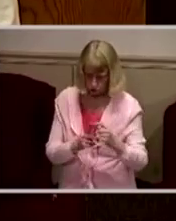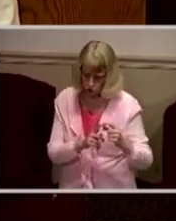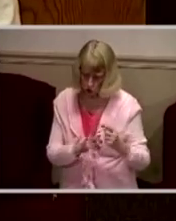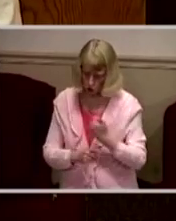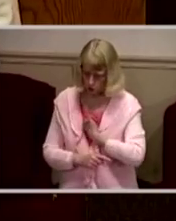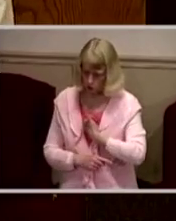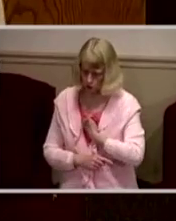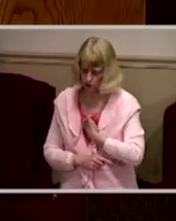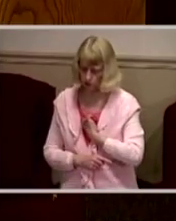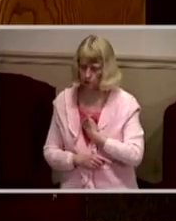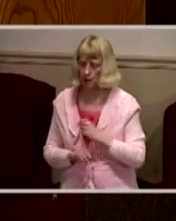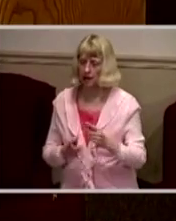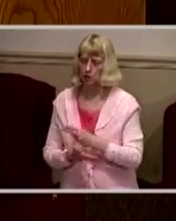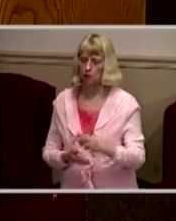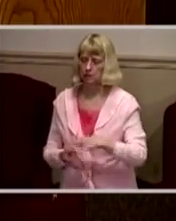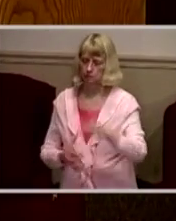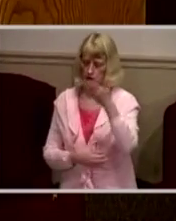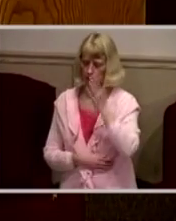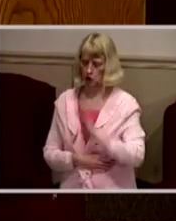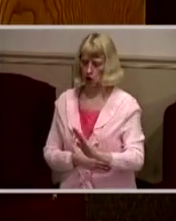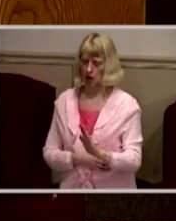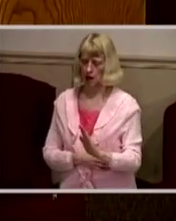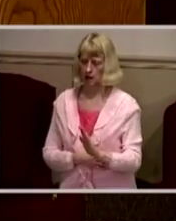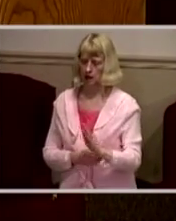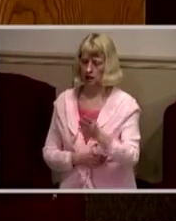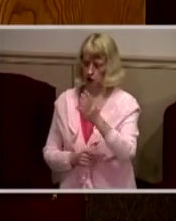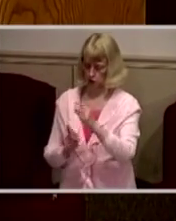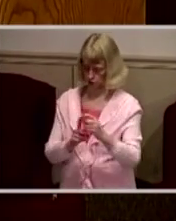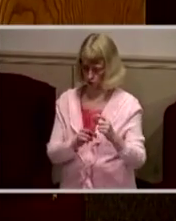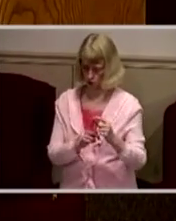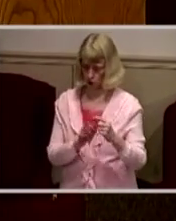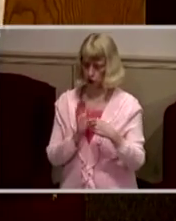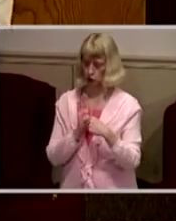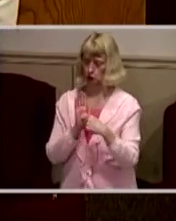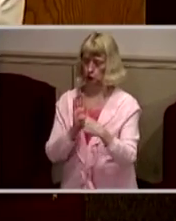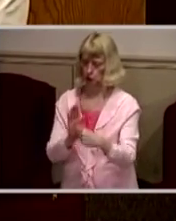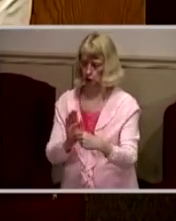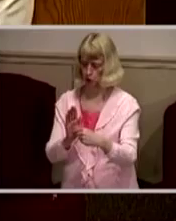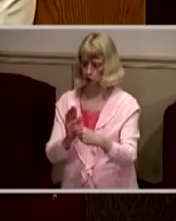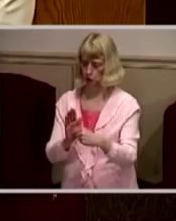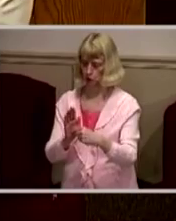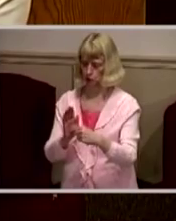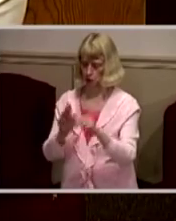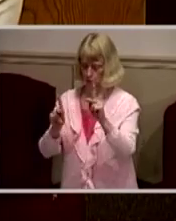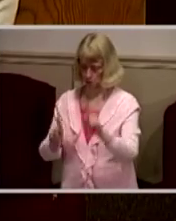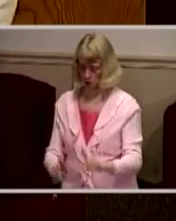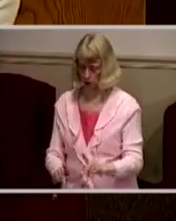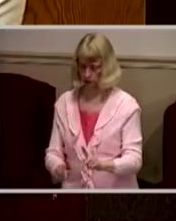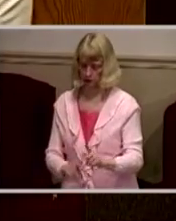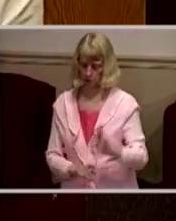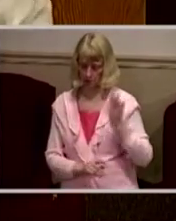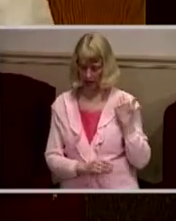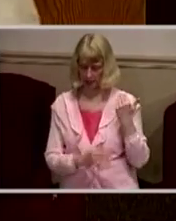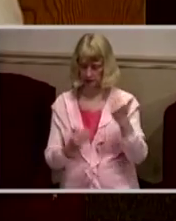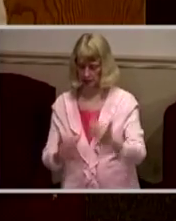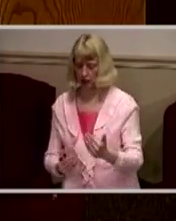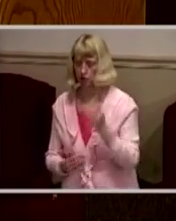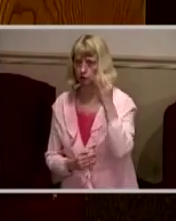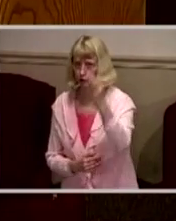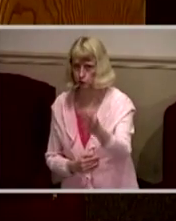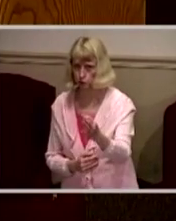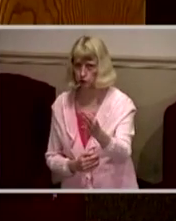ourselves. But it's the Spirit of God who takes the Word of God and shows everybody who has ever been or whoever will be saved